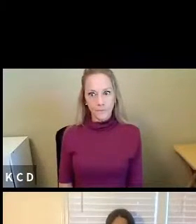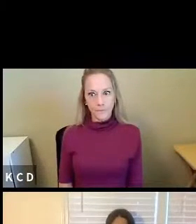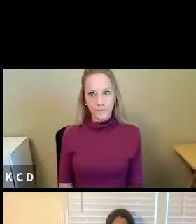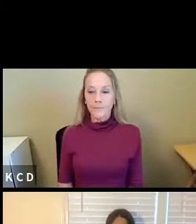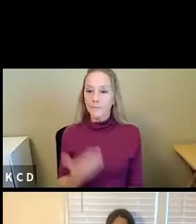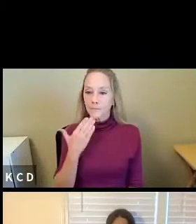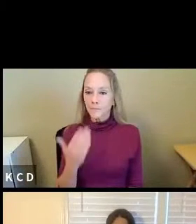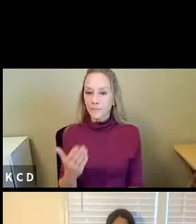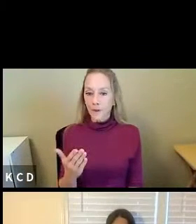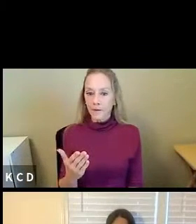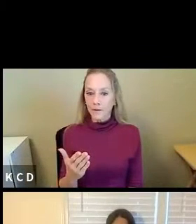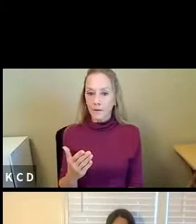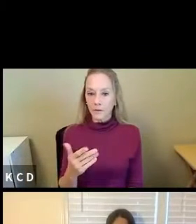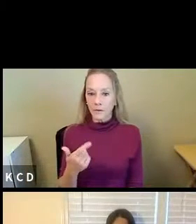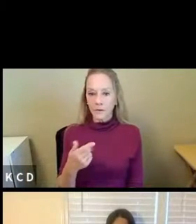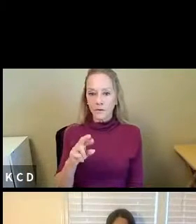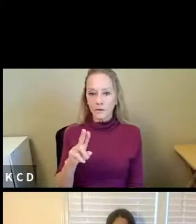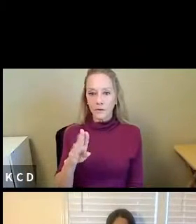Thank you, Ms. Grubaugh.